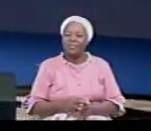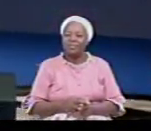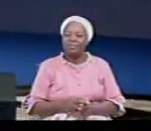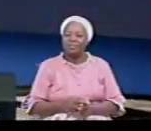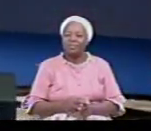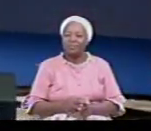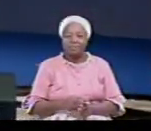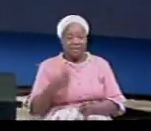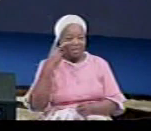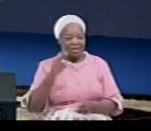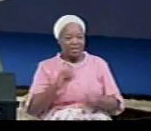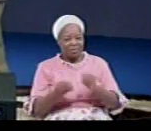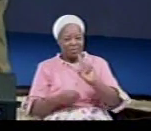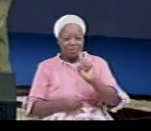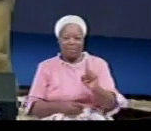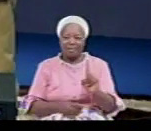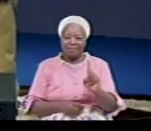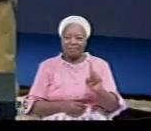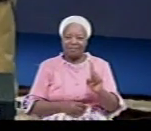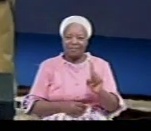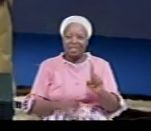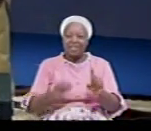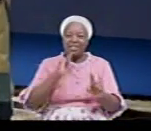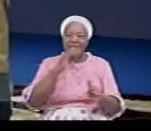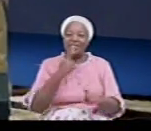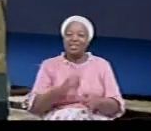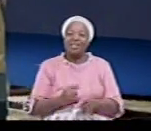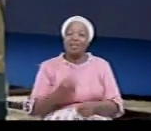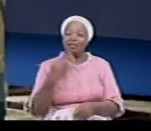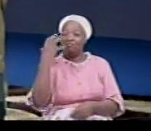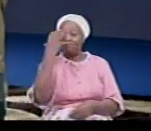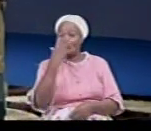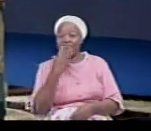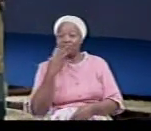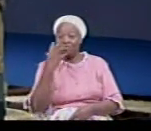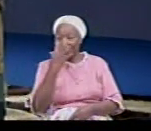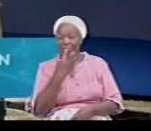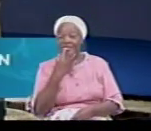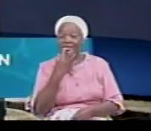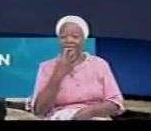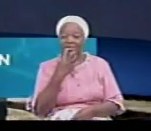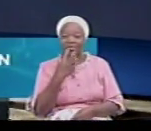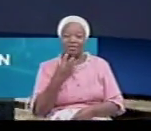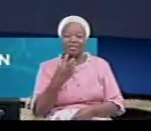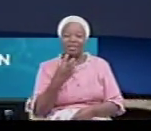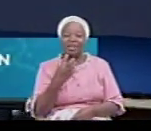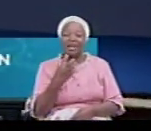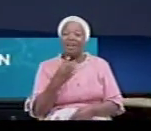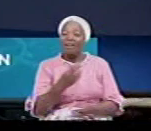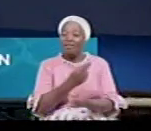Look at number one. It's a glorious redemptive visitation from heaven.